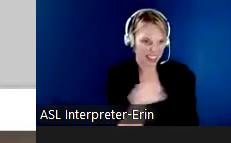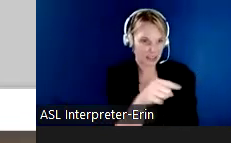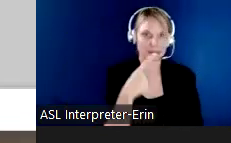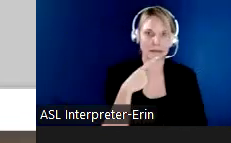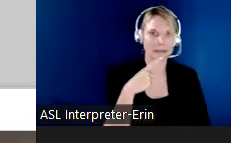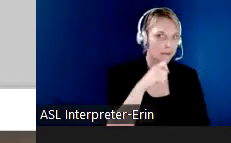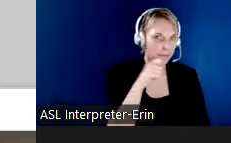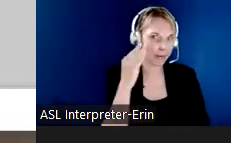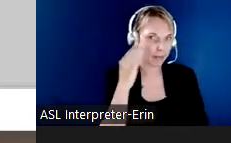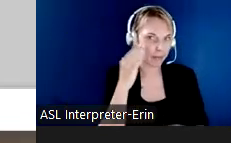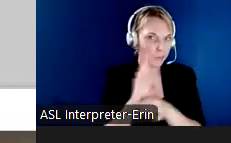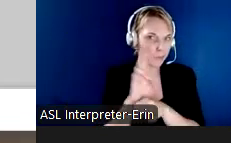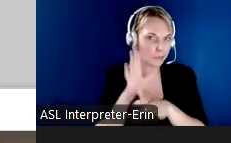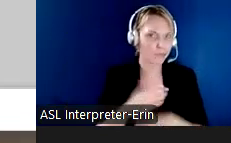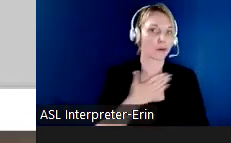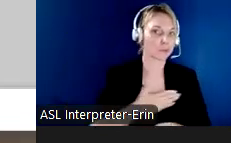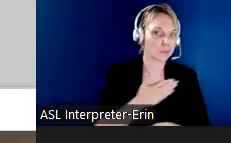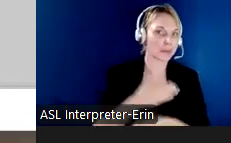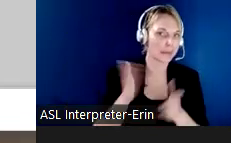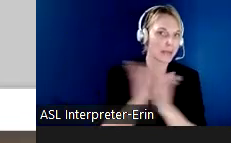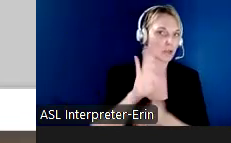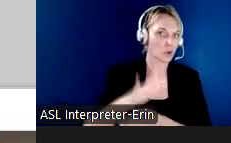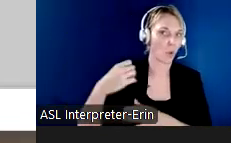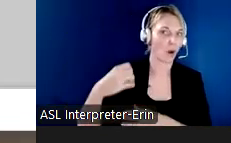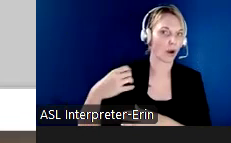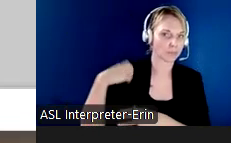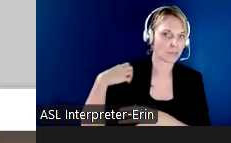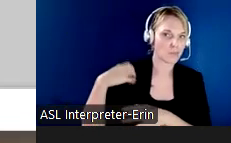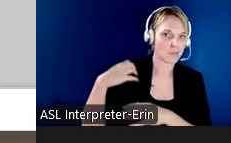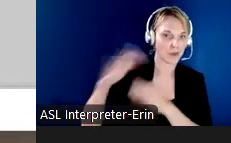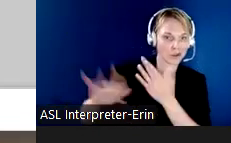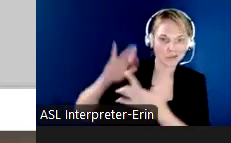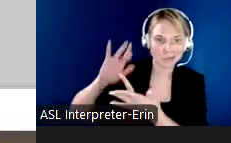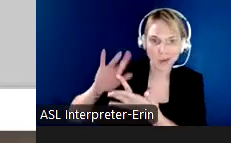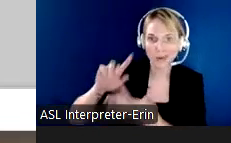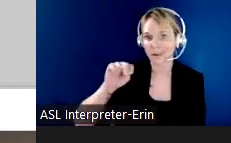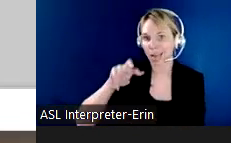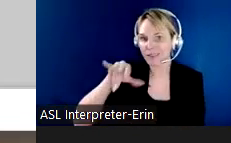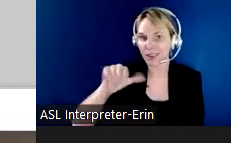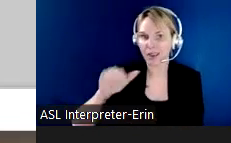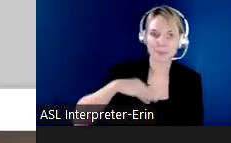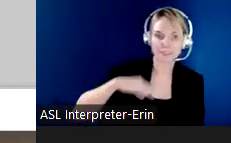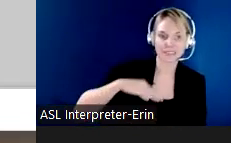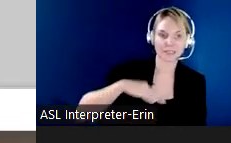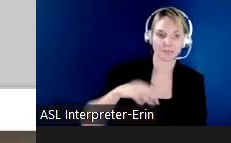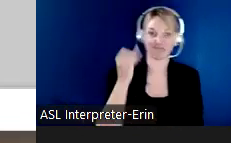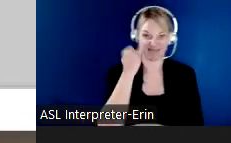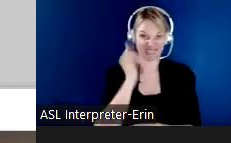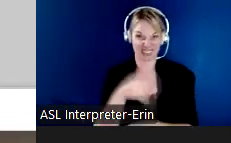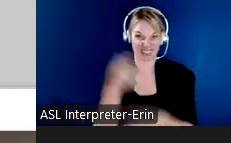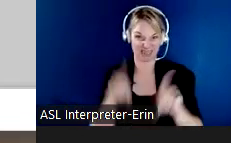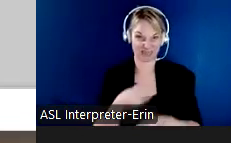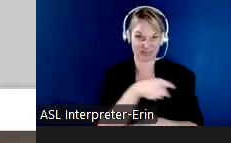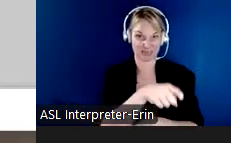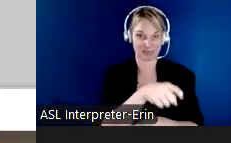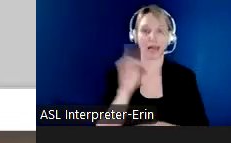user, please have your employer contact Navia Benefits and reference error code, and it'll give you some numbers. If you do get this message, that is a Navia